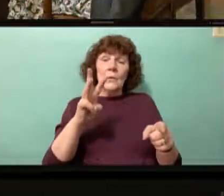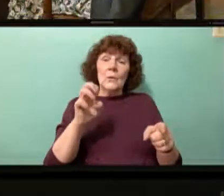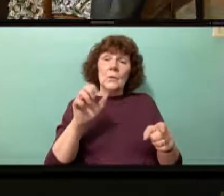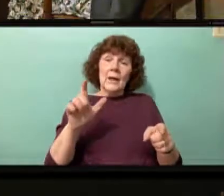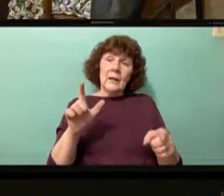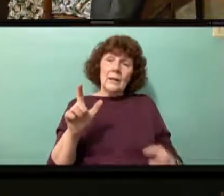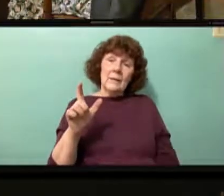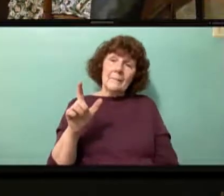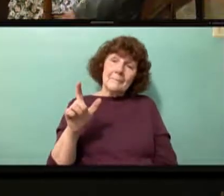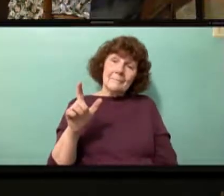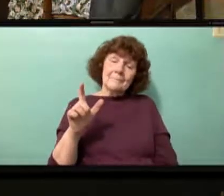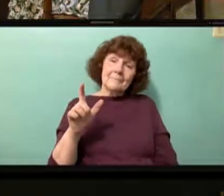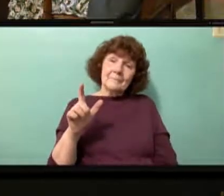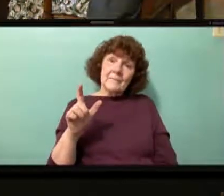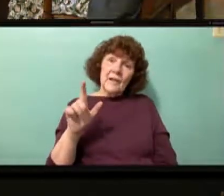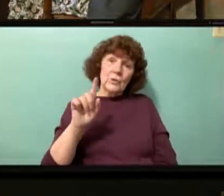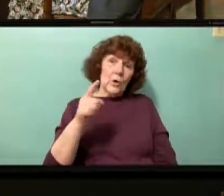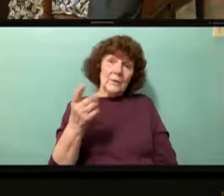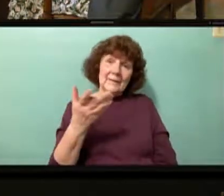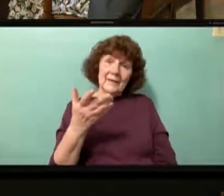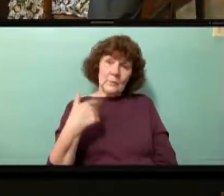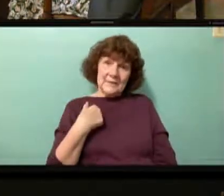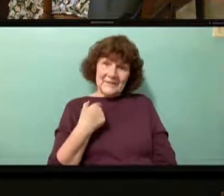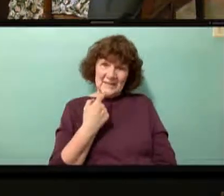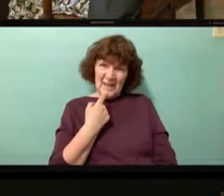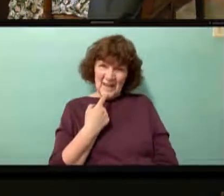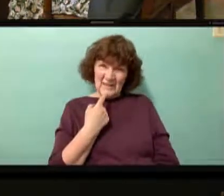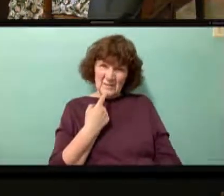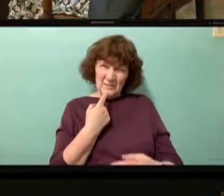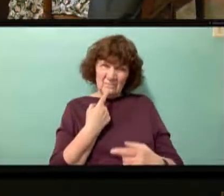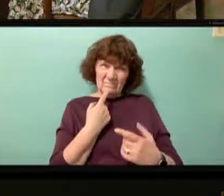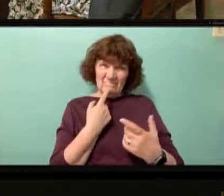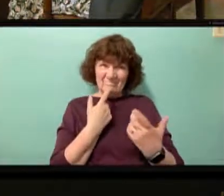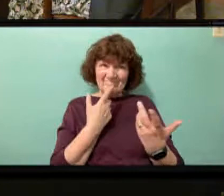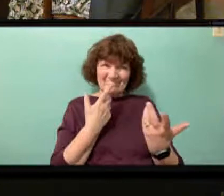The distinction I would only draw is that the